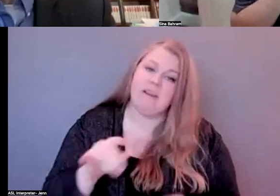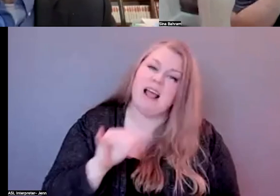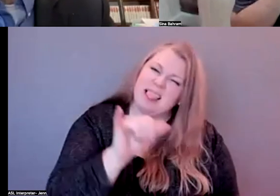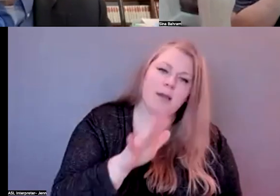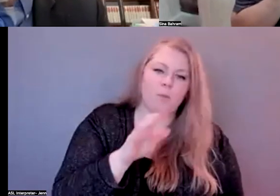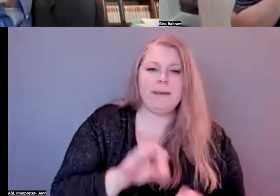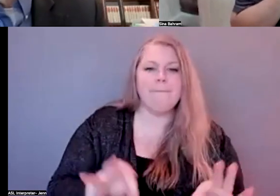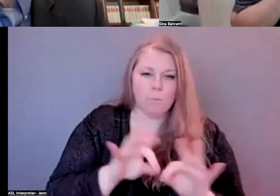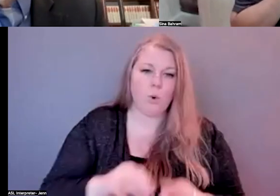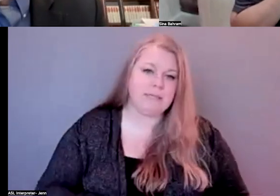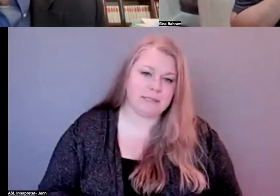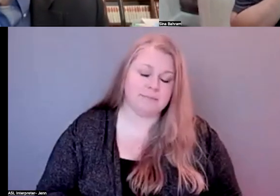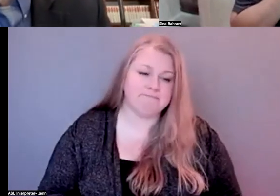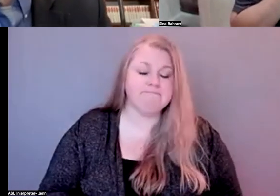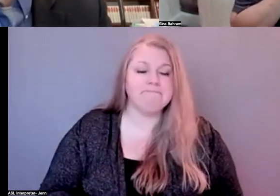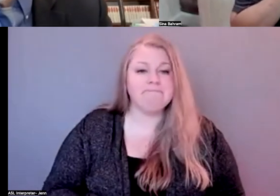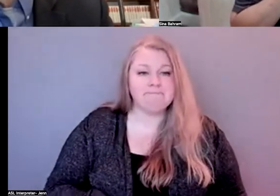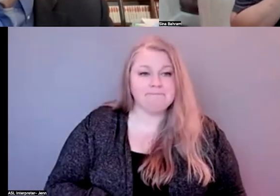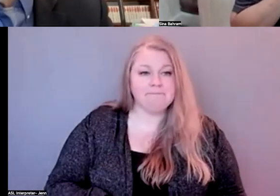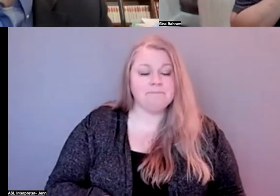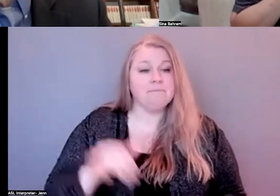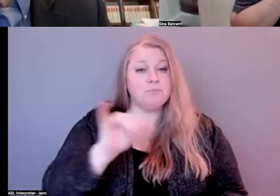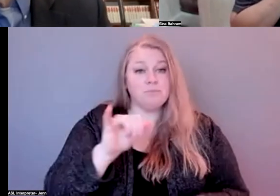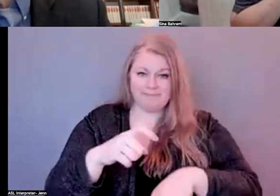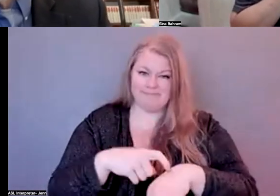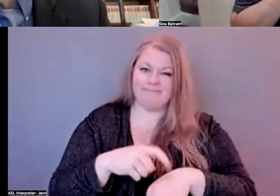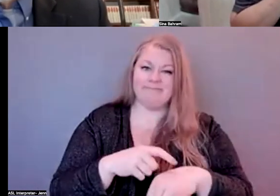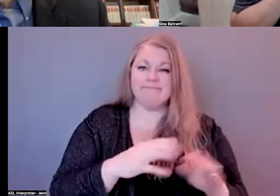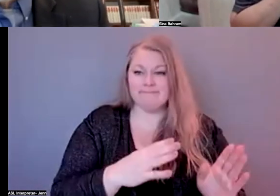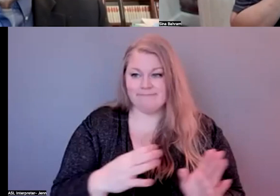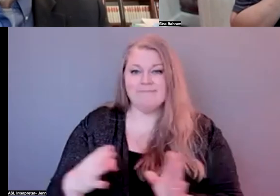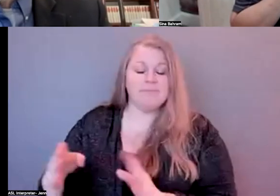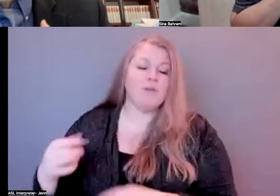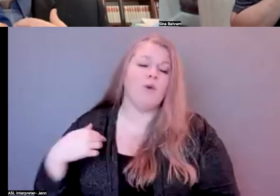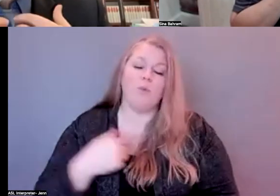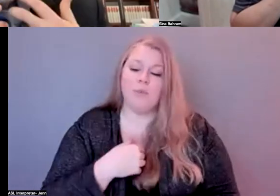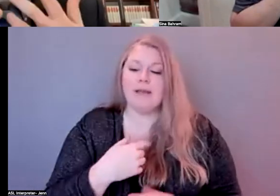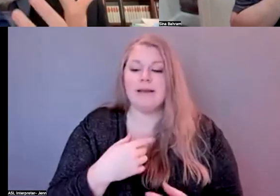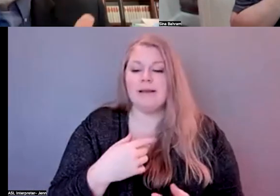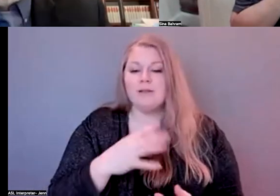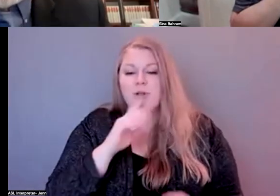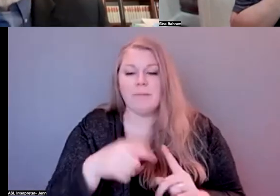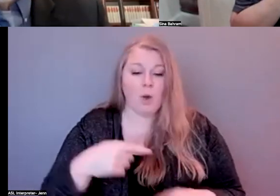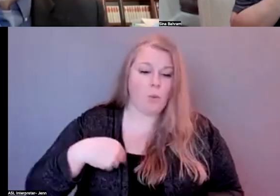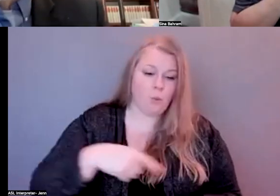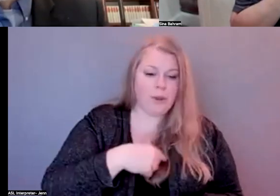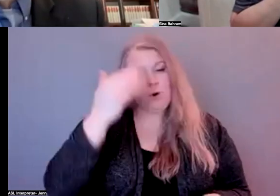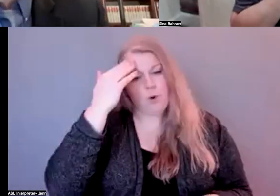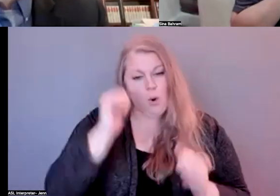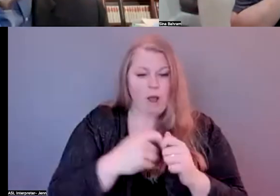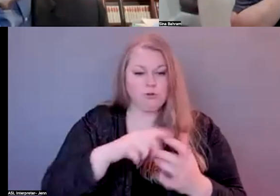important. Also, over time, we all talk about these, like we know how to design these